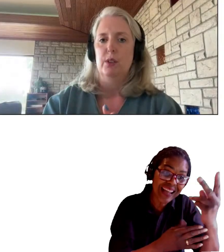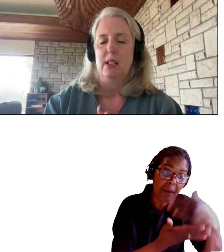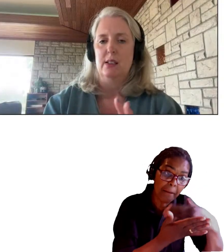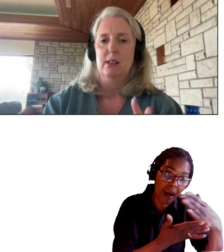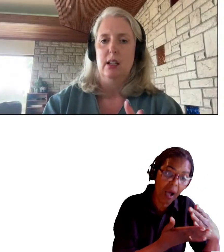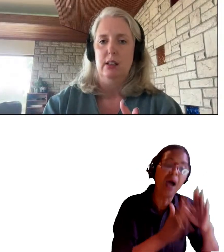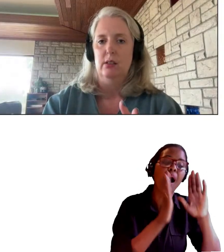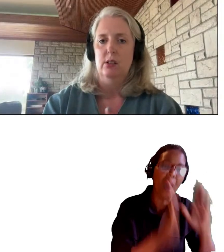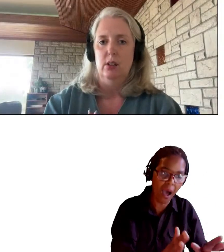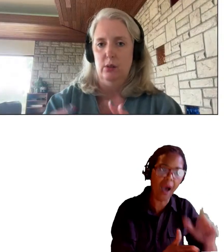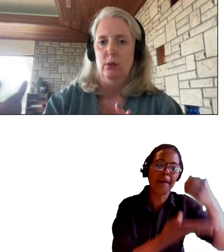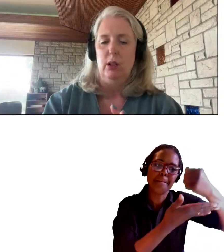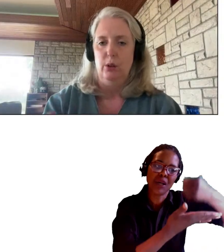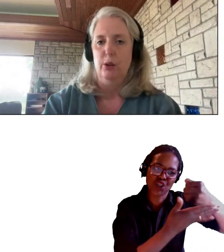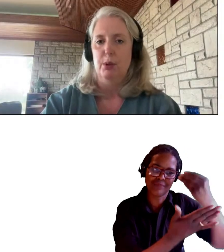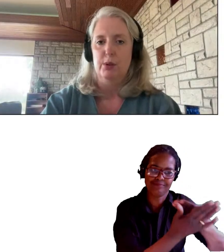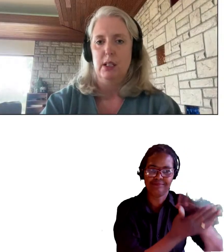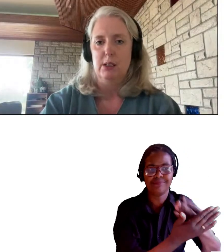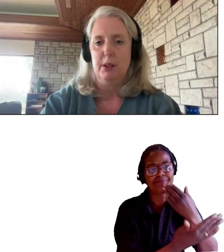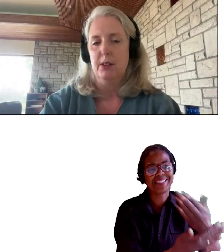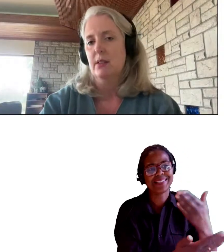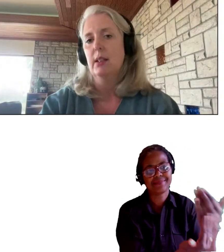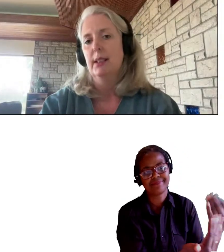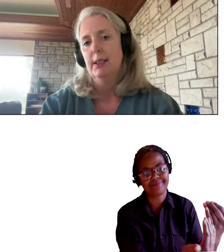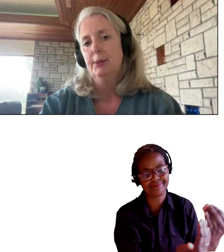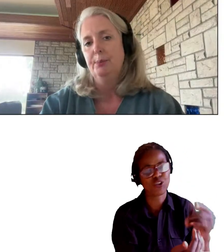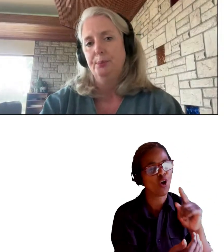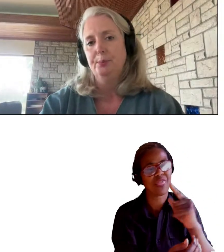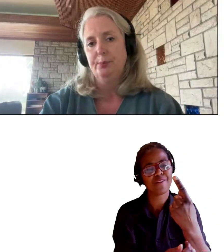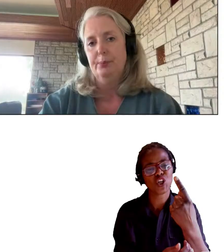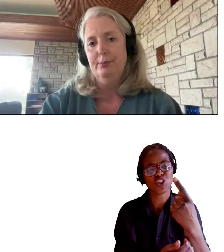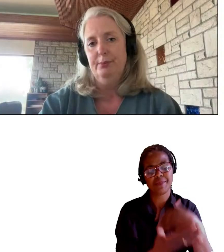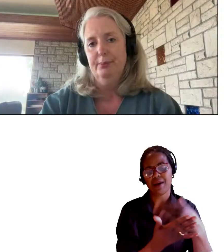interview process and, you know, a longer process with us.